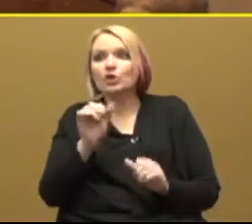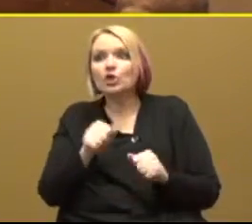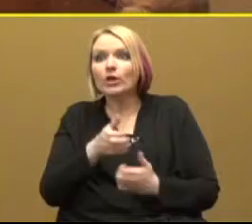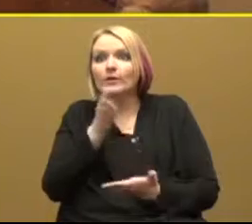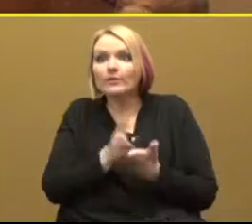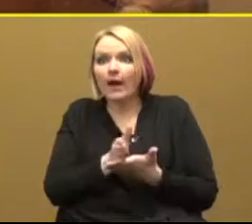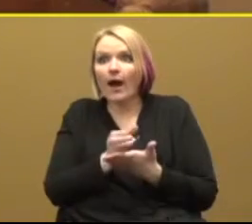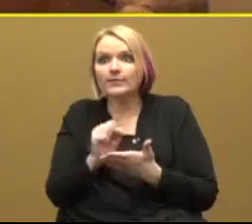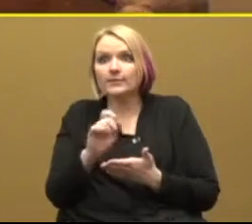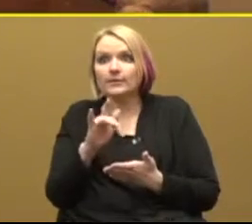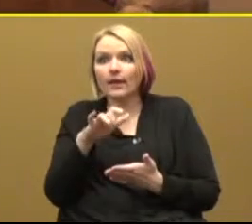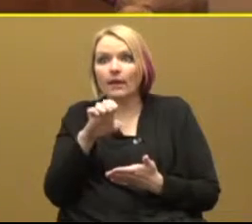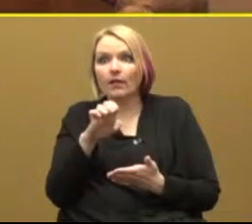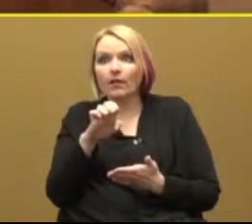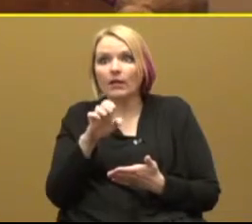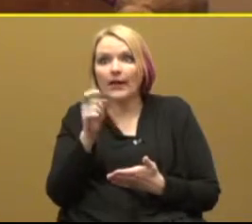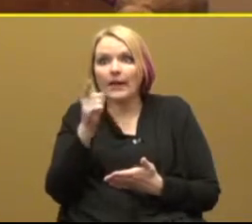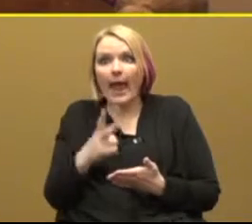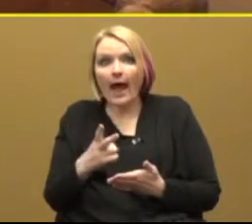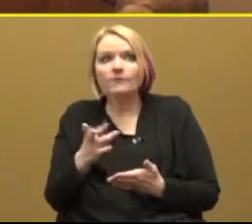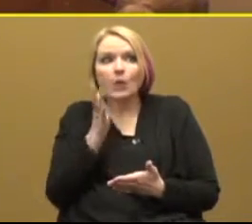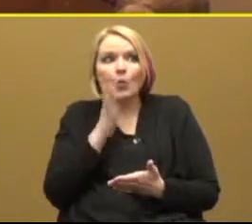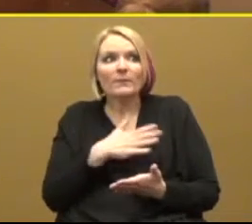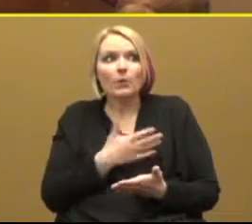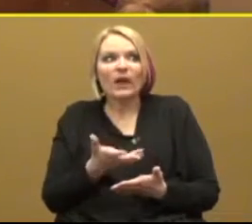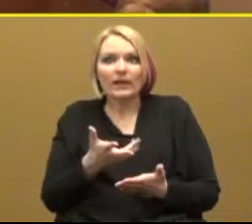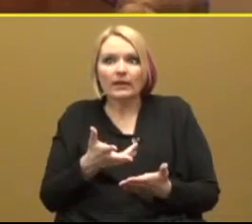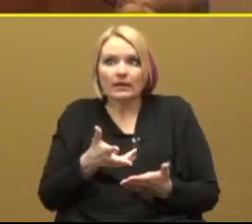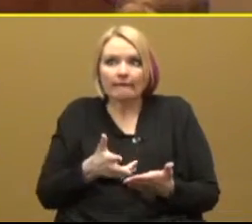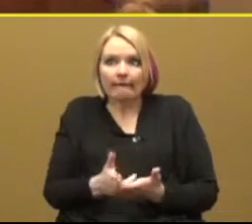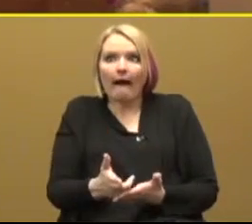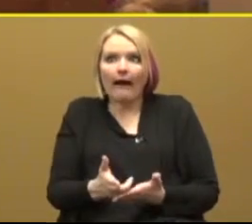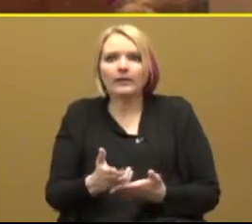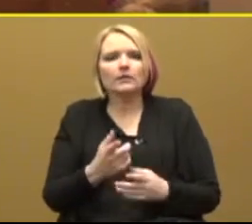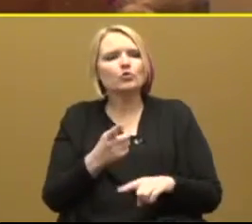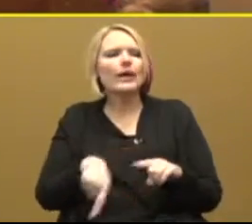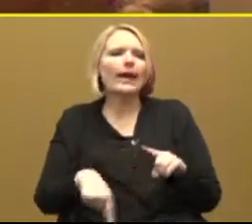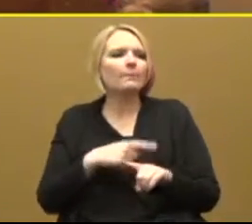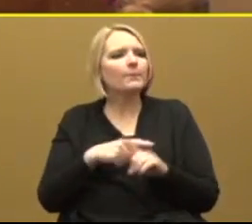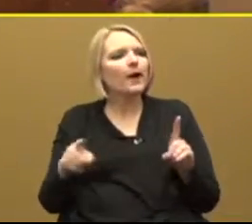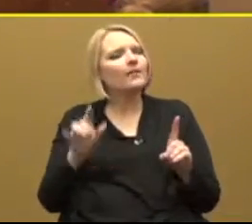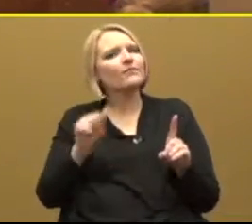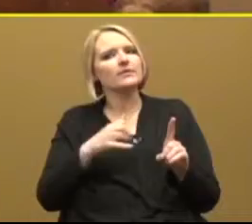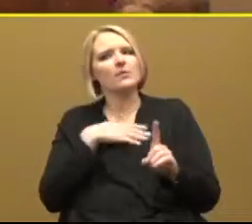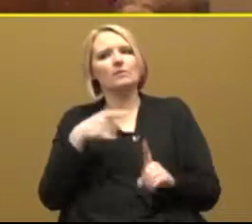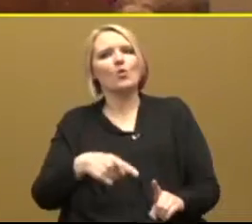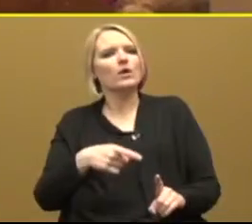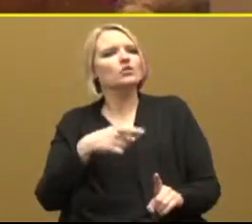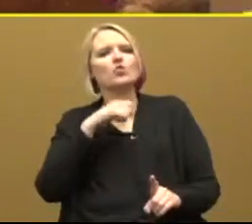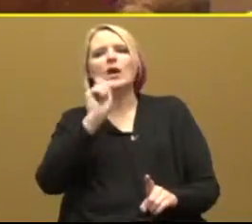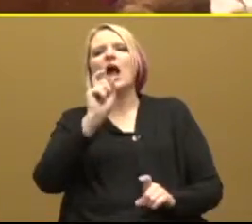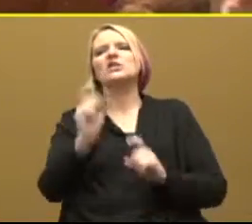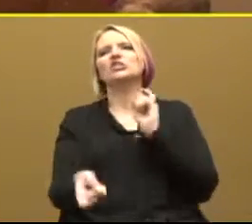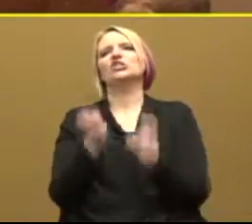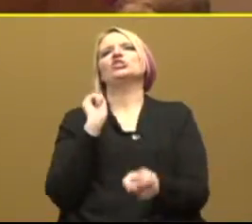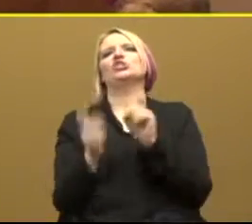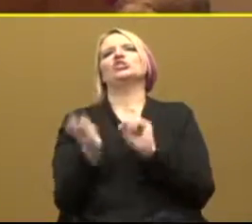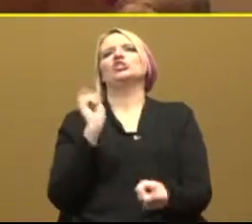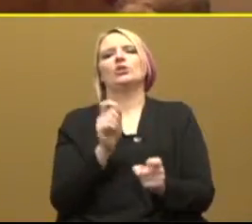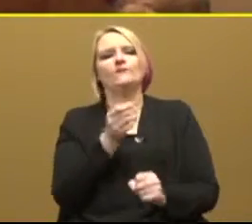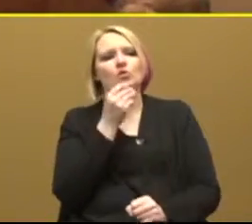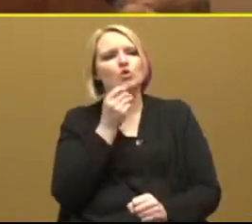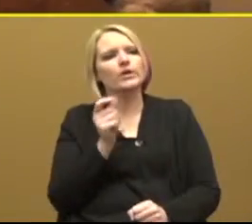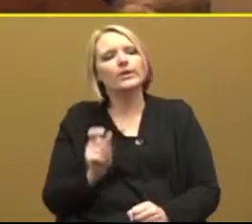she would. would give me half. So yes, you're giving them edibles, but it's not you're not giving a ton of food or a ton